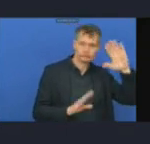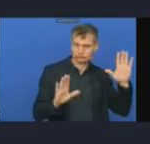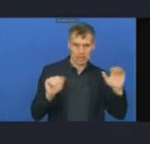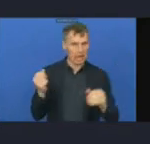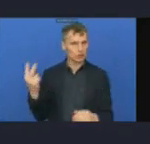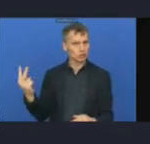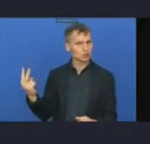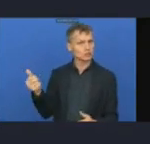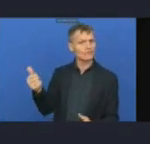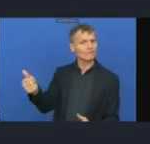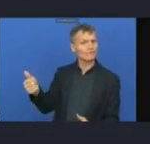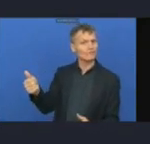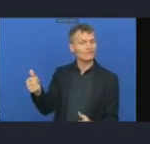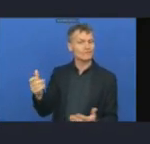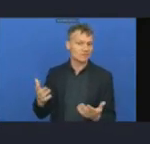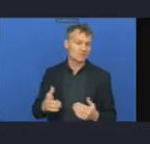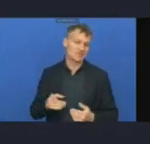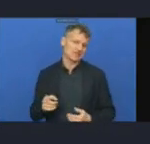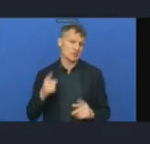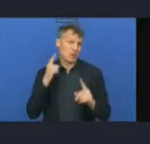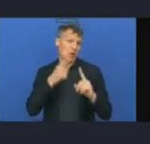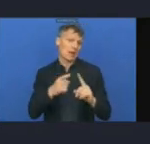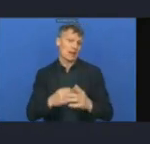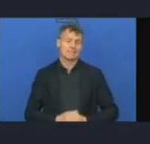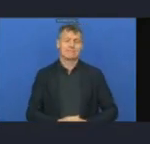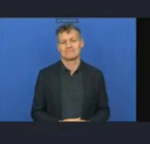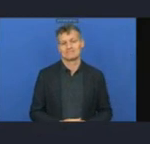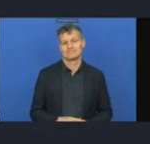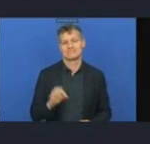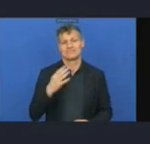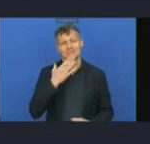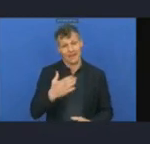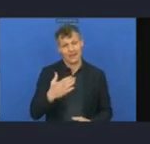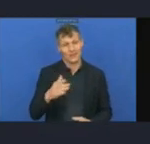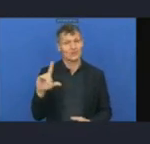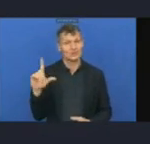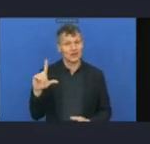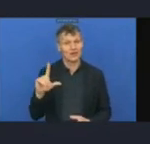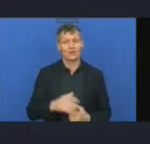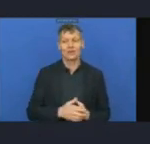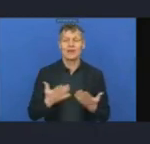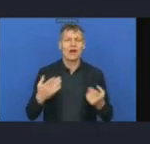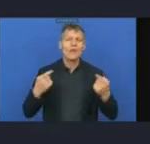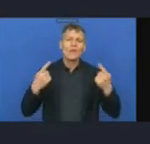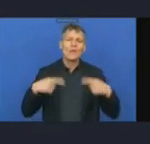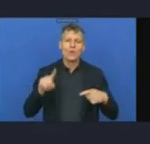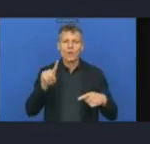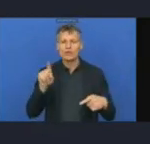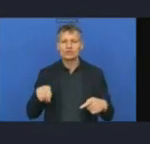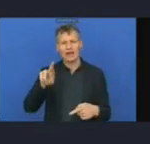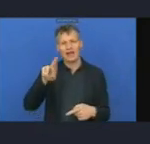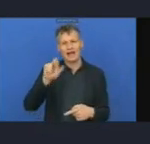of this action. Yeah. Thank you, Luciano. And now we have a question by Raffaella